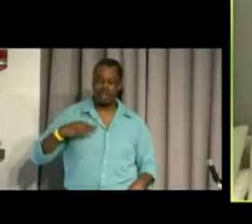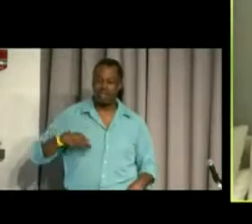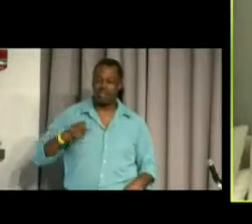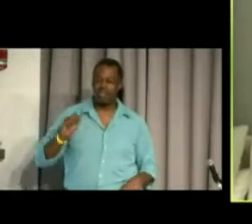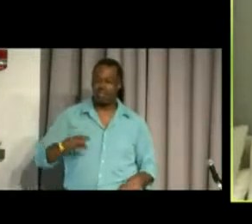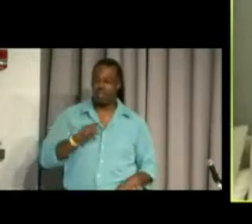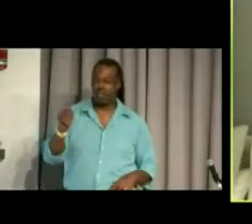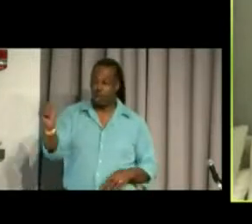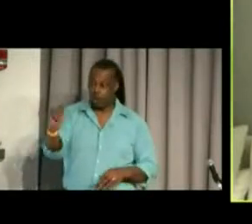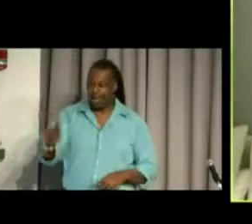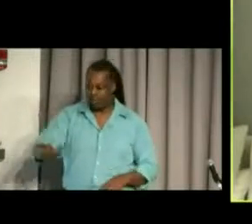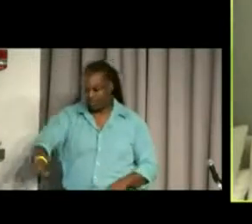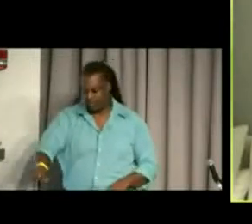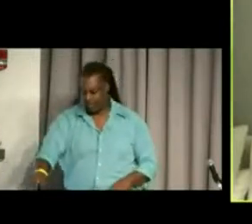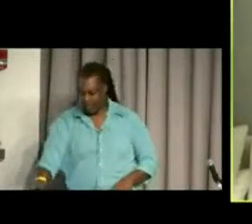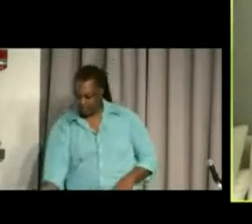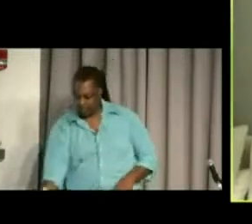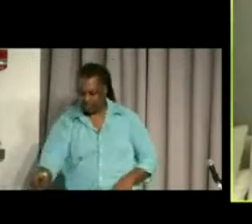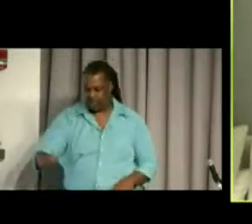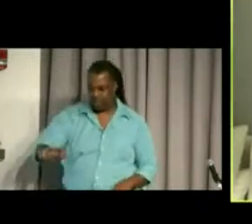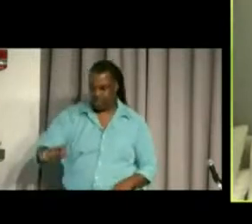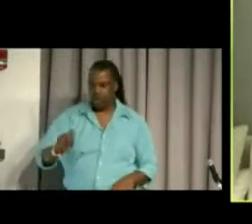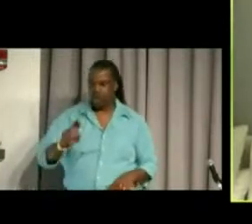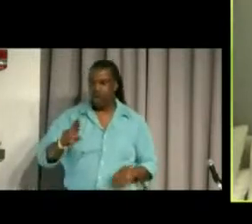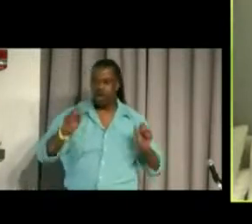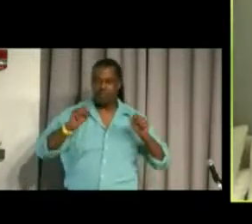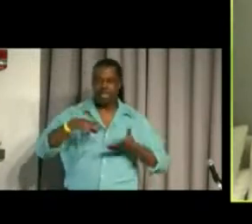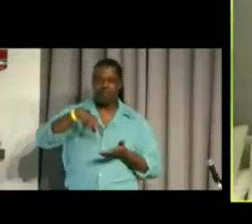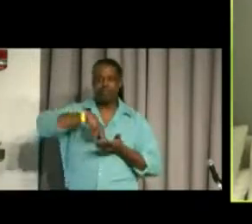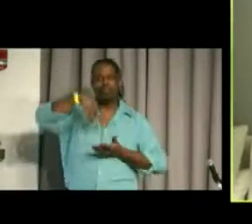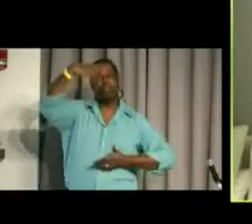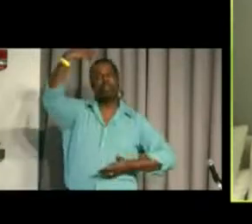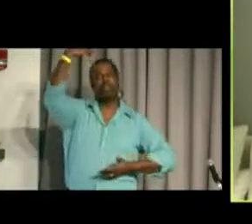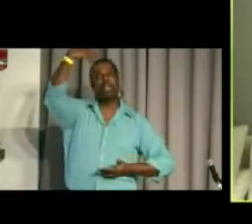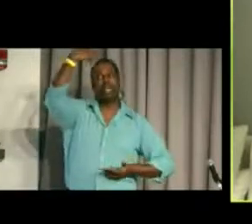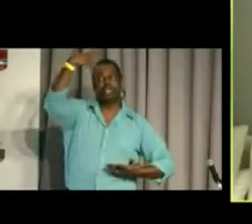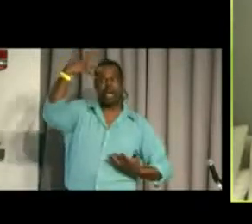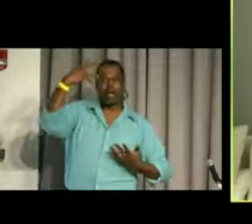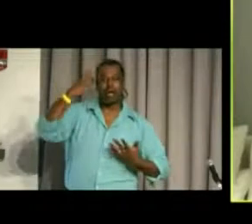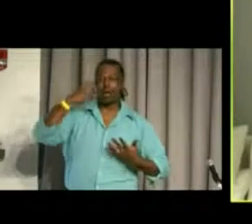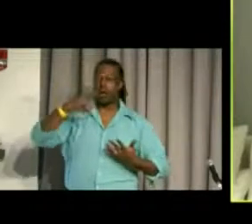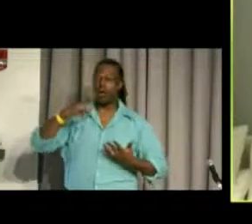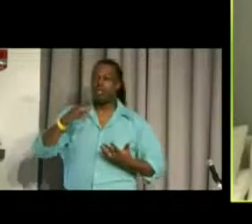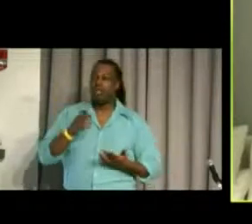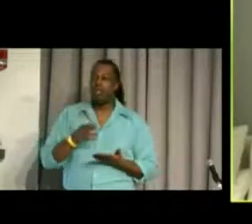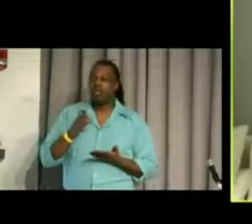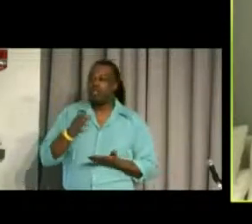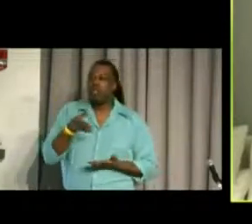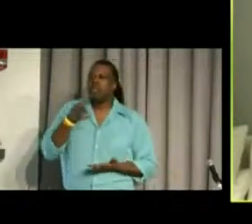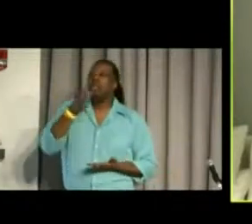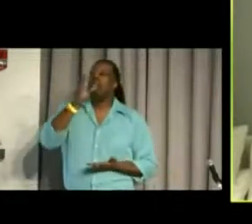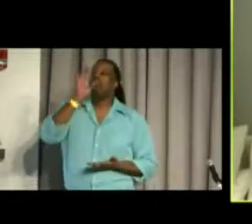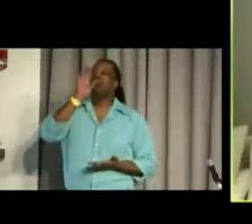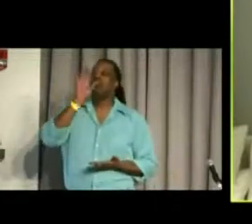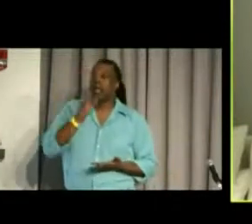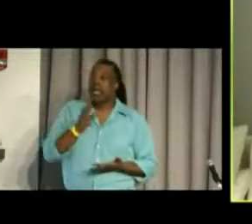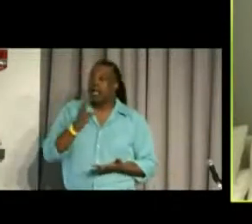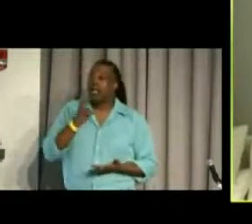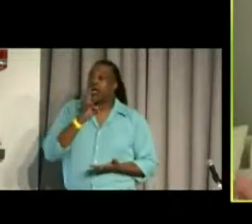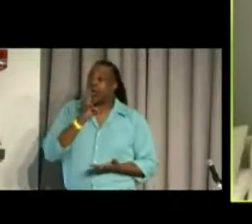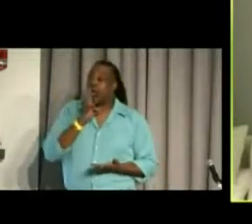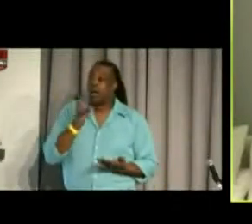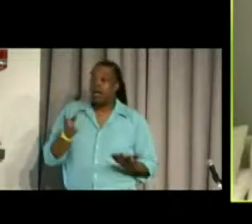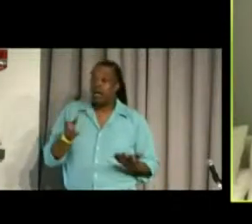your toilet, to be able to take a shower, to be able to drink, just literally drink